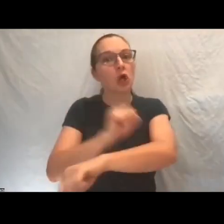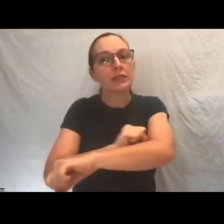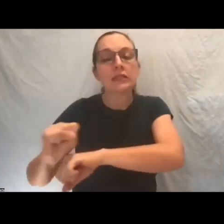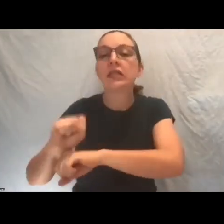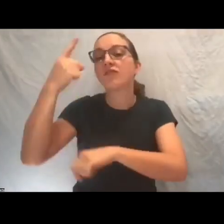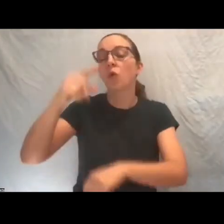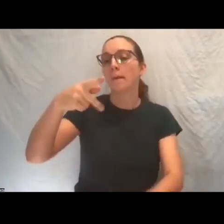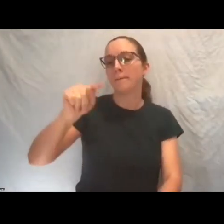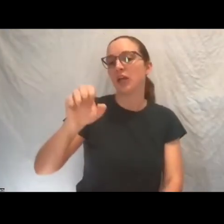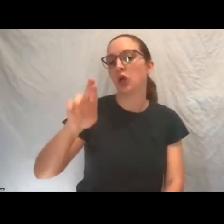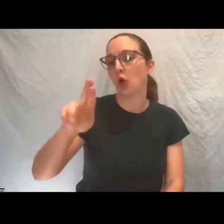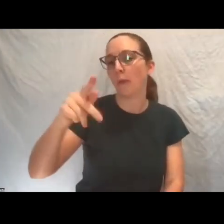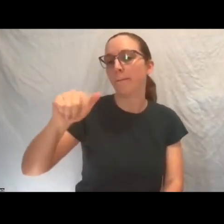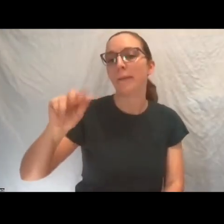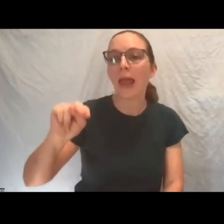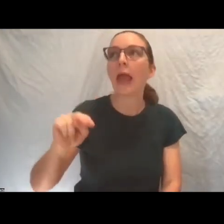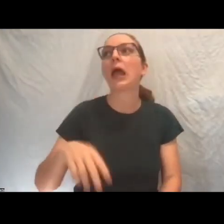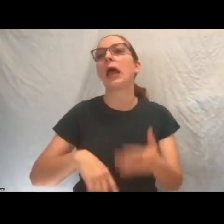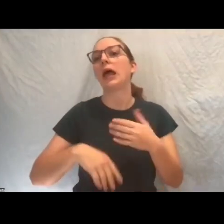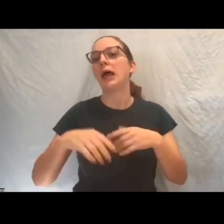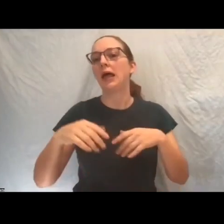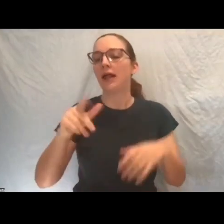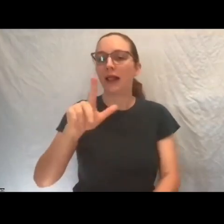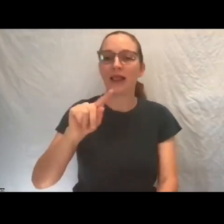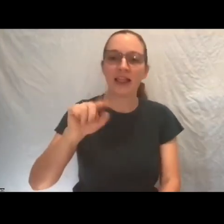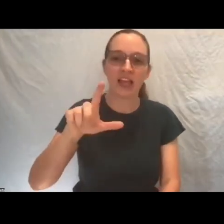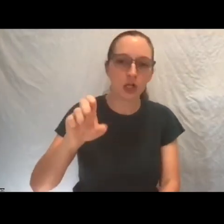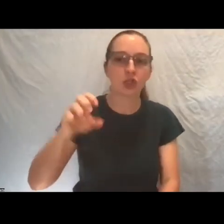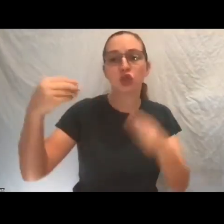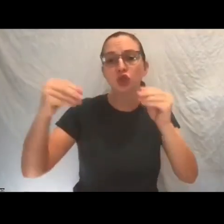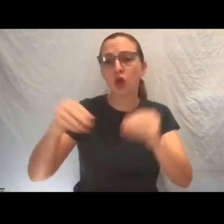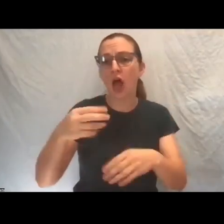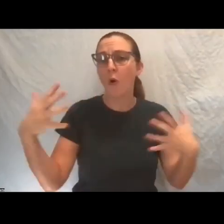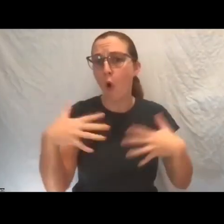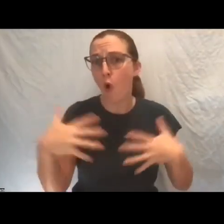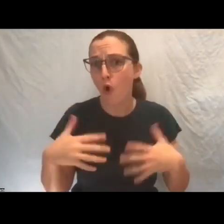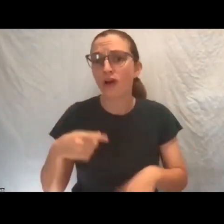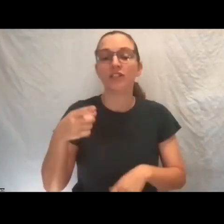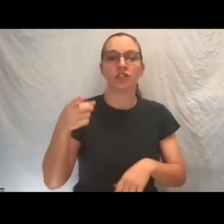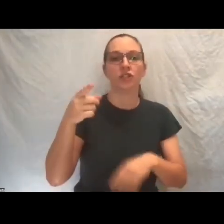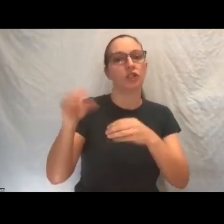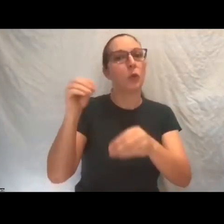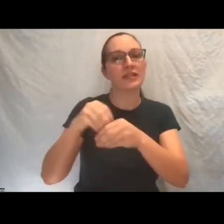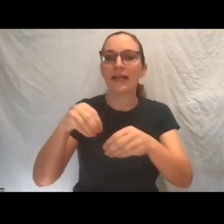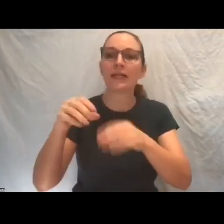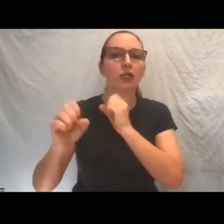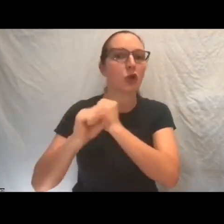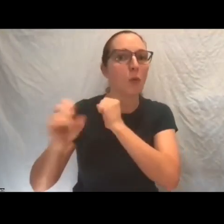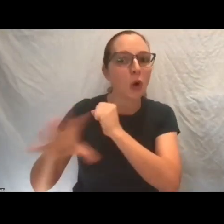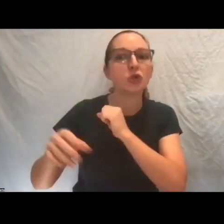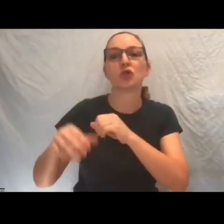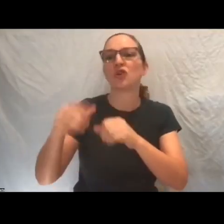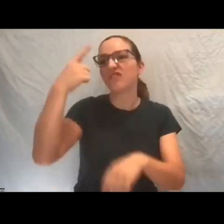Pan, Mary Poppins, Little Shop of Horrors. She's done commercials for Alexa. I love that one.